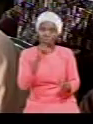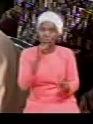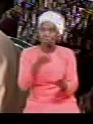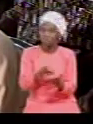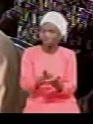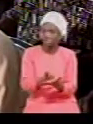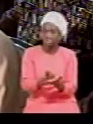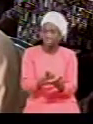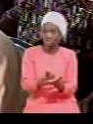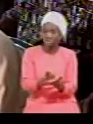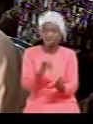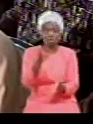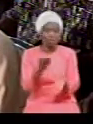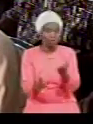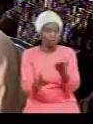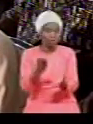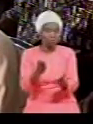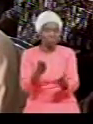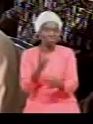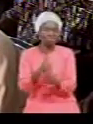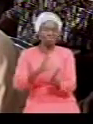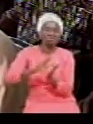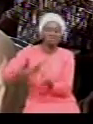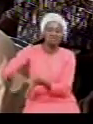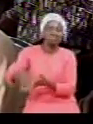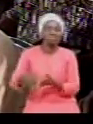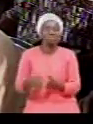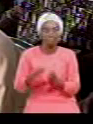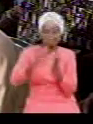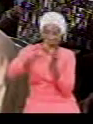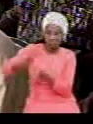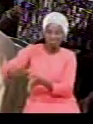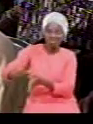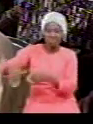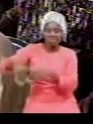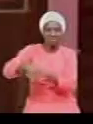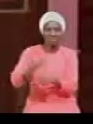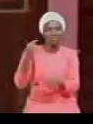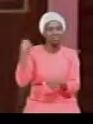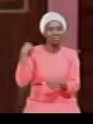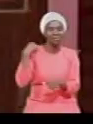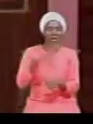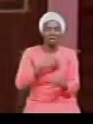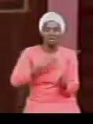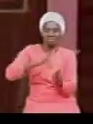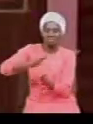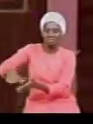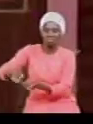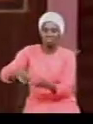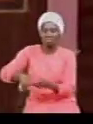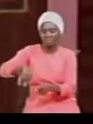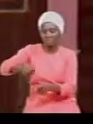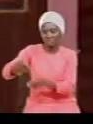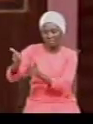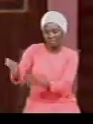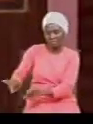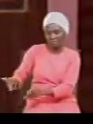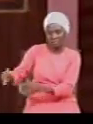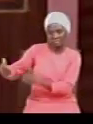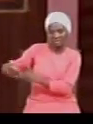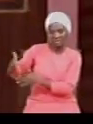honest, you might just brush it aside, throw it over your shoulder, throw it to the person behind you